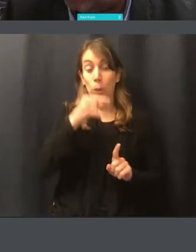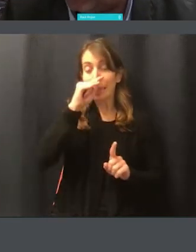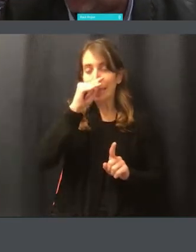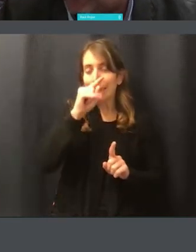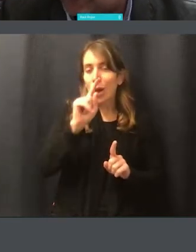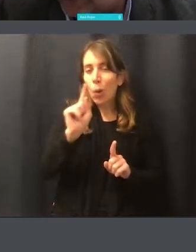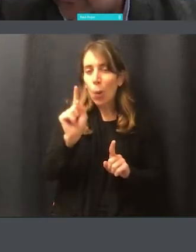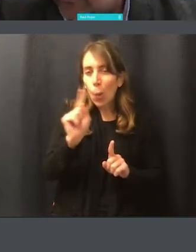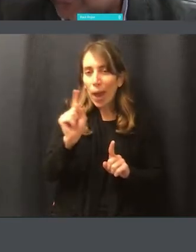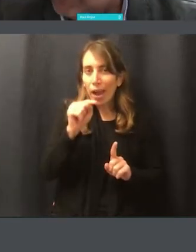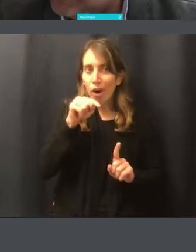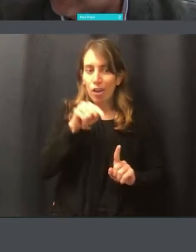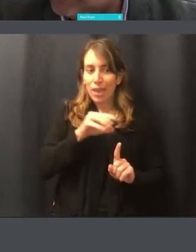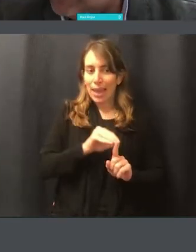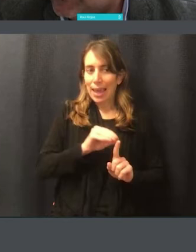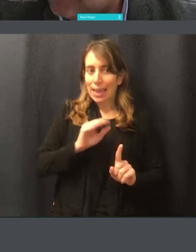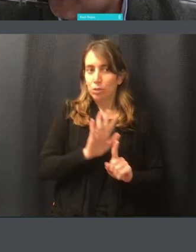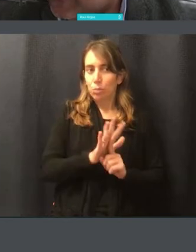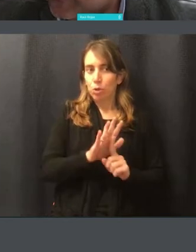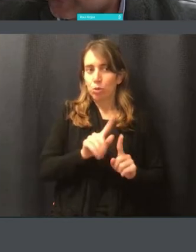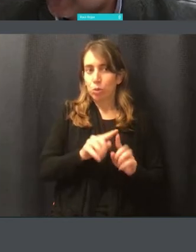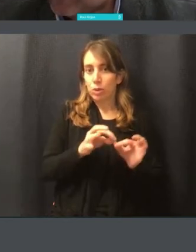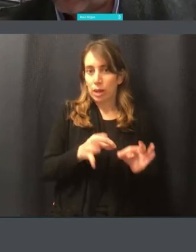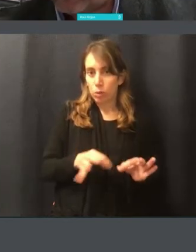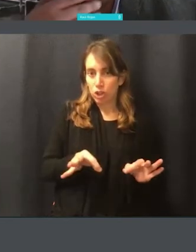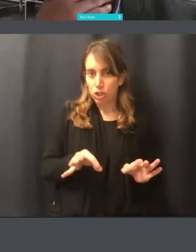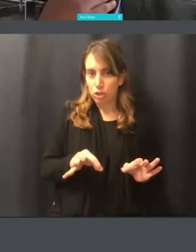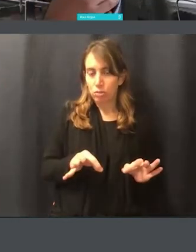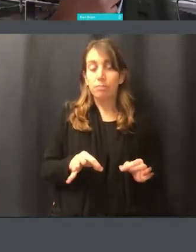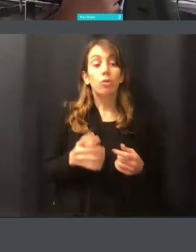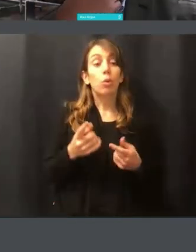at home, what's happening outside of the home.